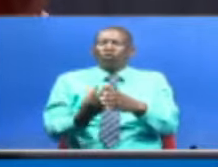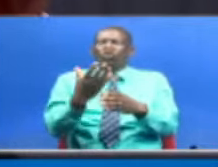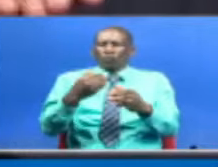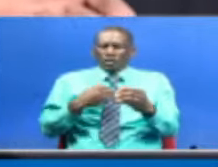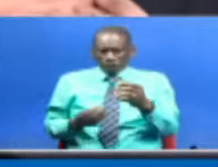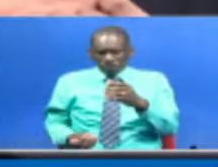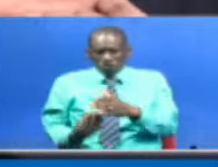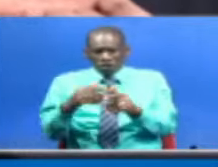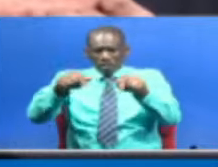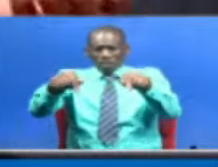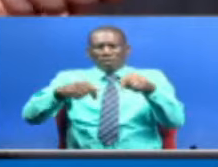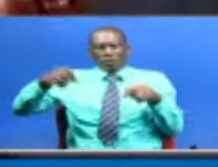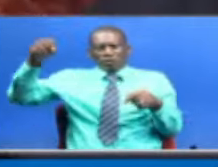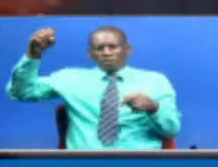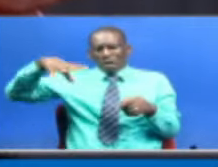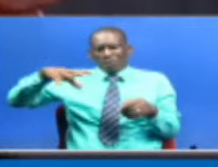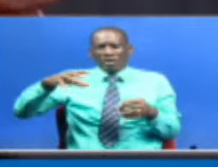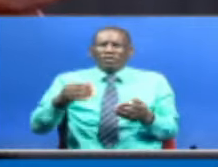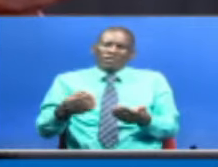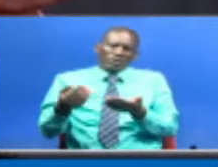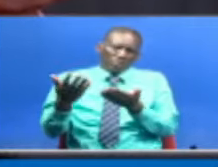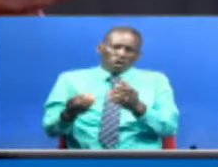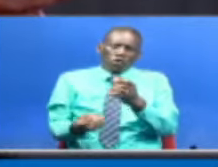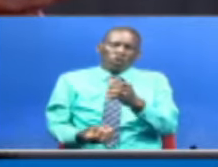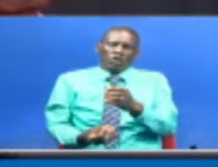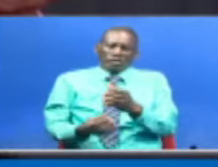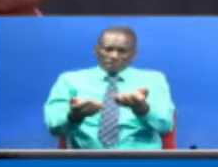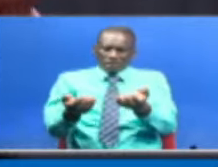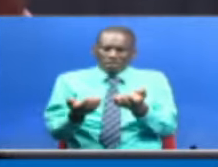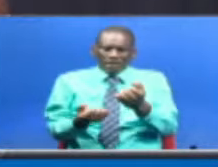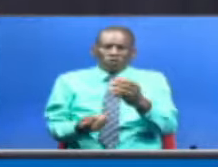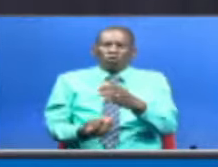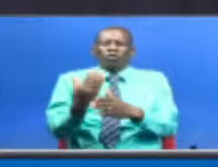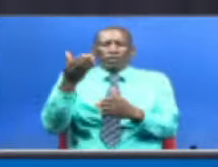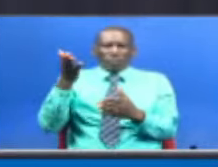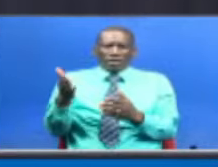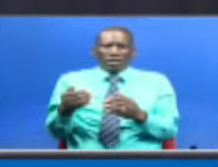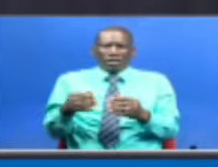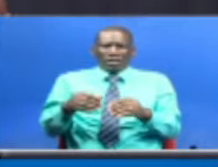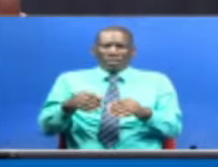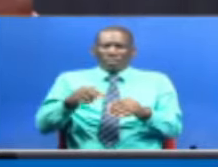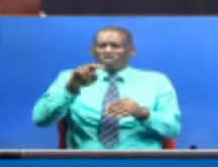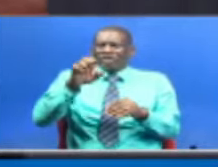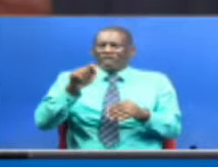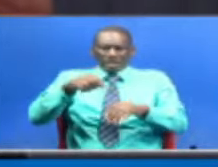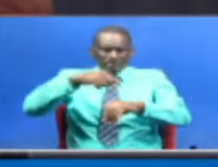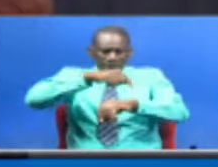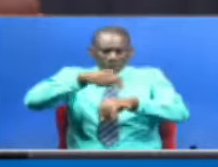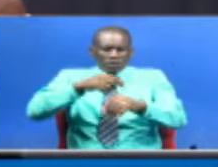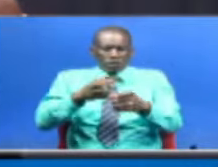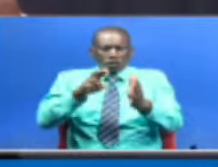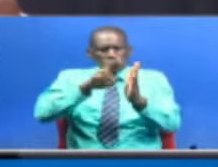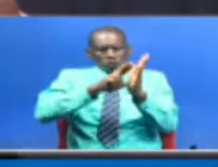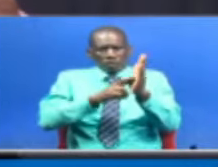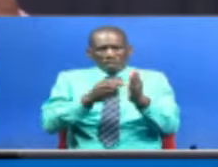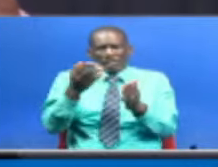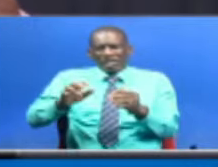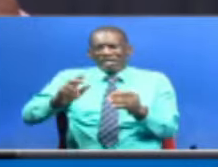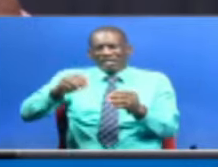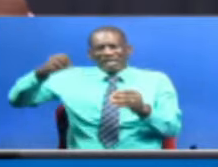the demand for power. And I can assure you the net metering regulation is one which is captured in the Energy